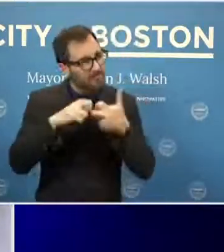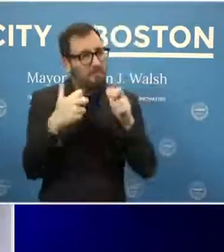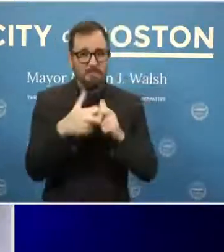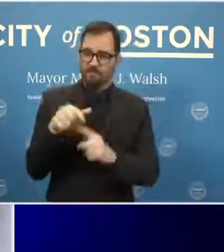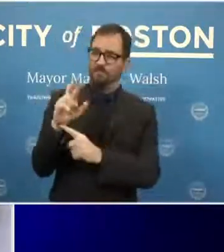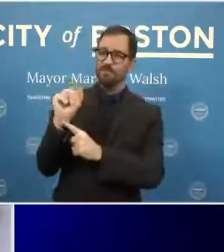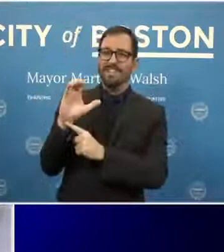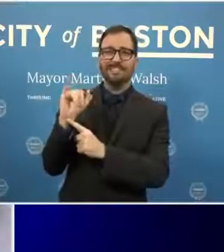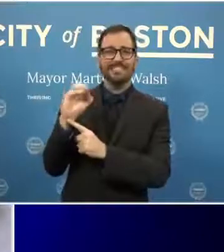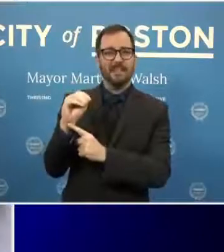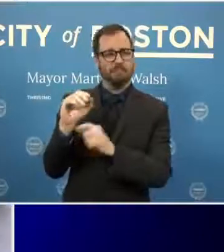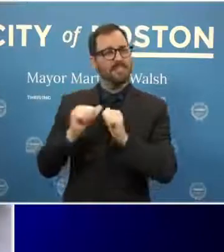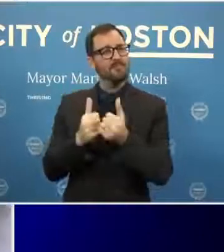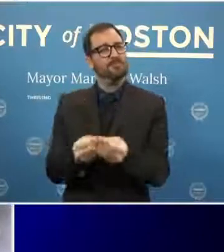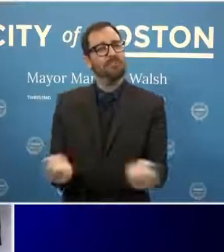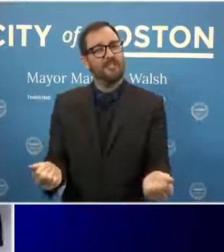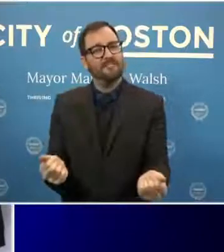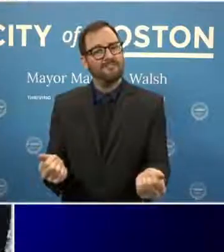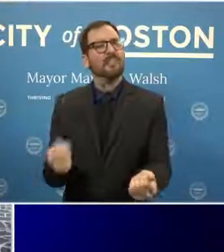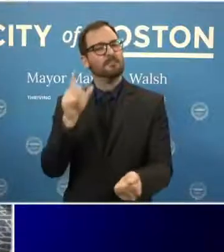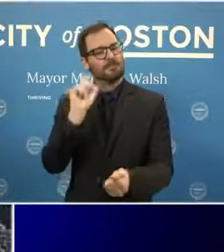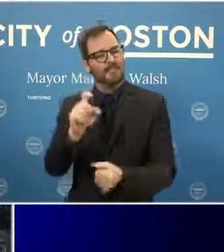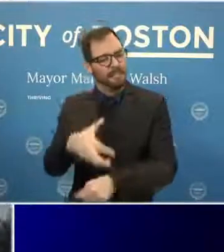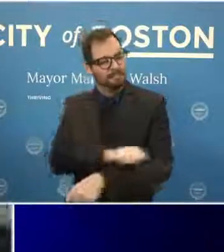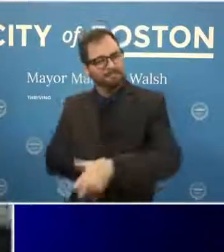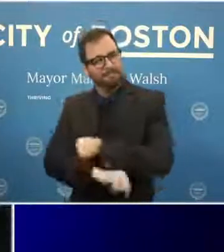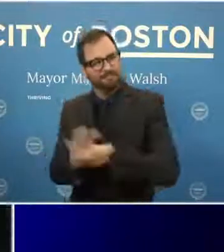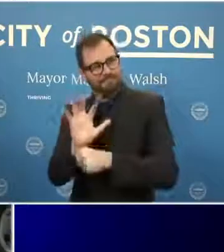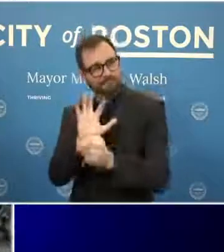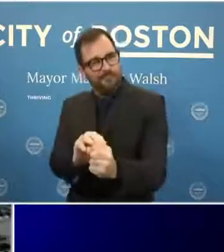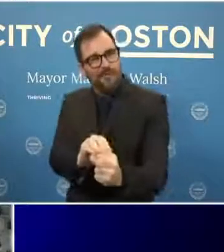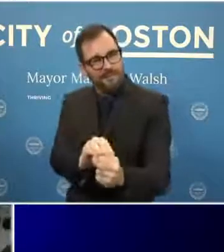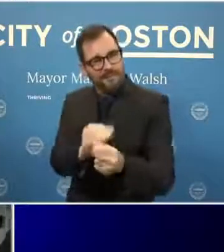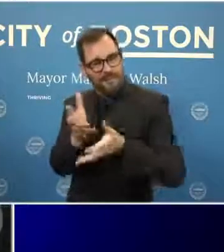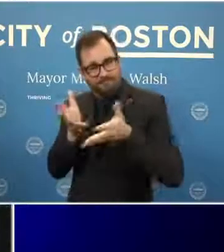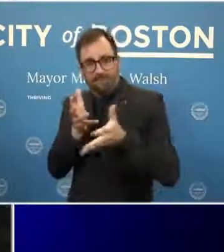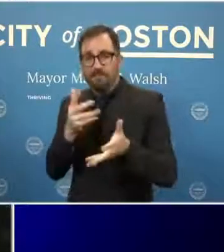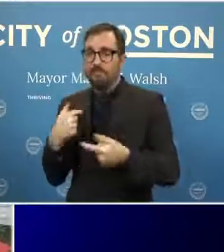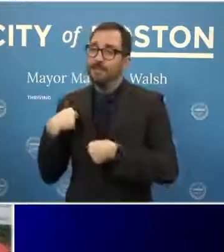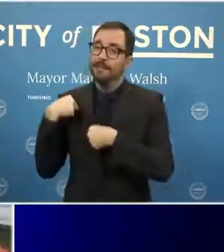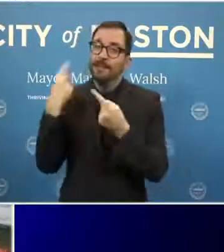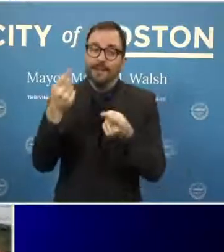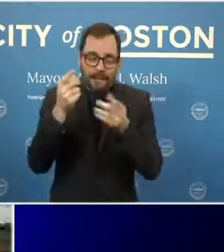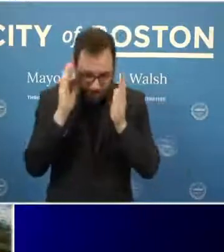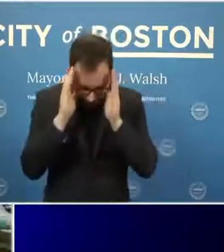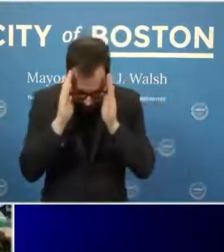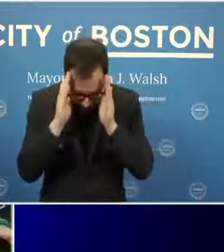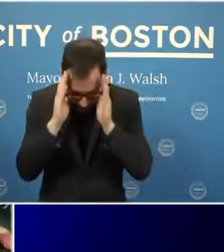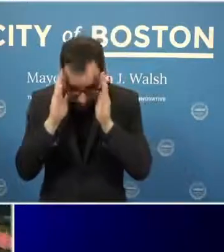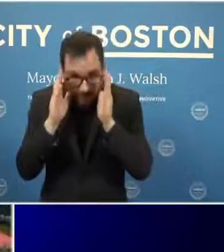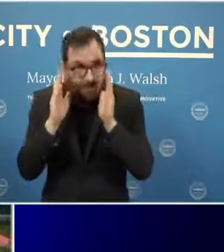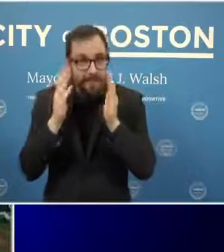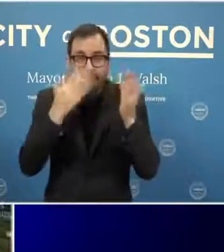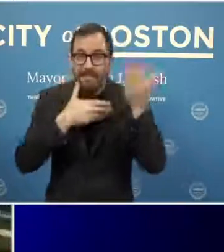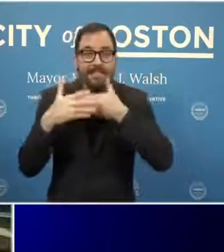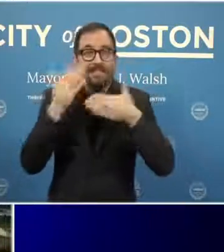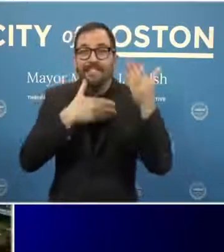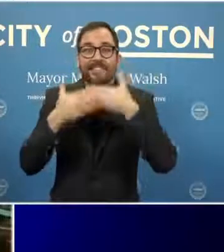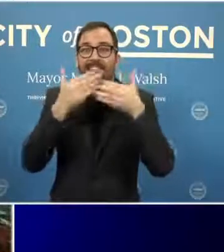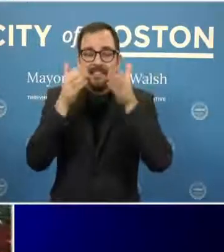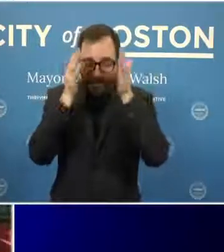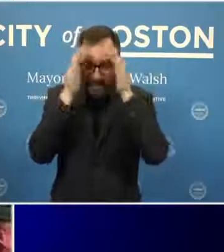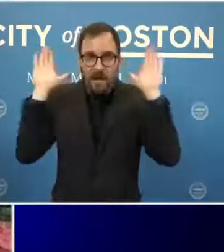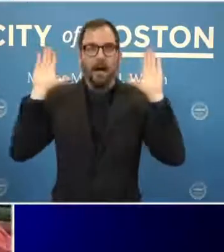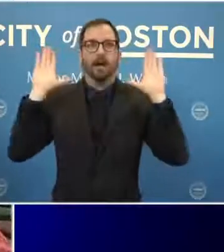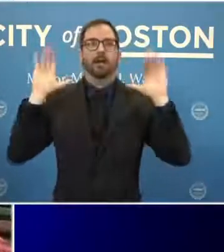even privy to the problems outside of your community, then it's hard to solve them. The question is, what are the changes that we're making now, that